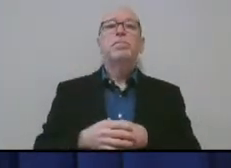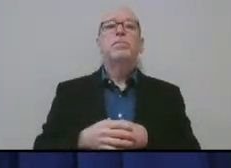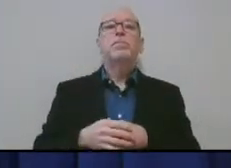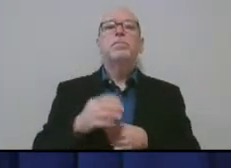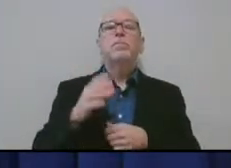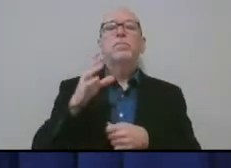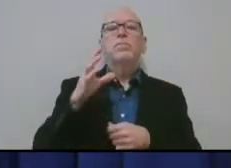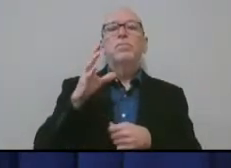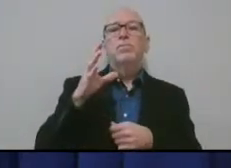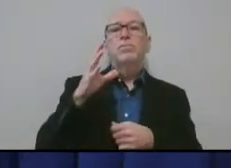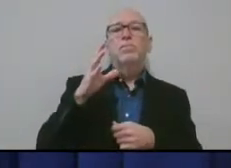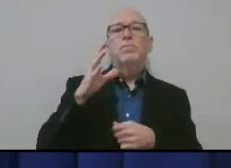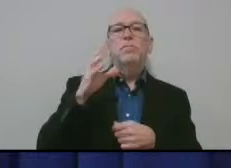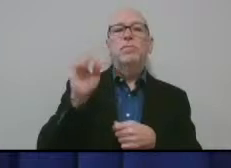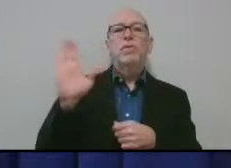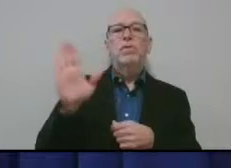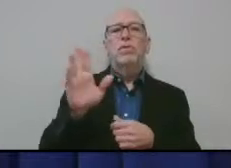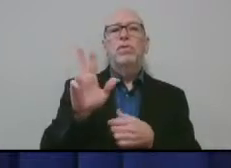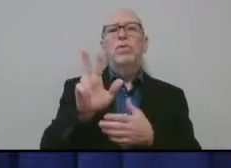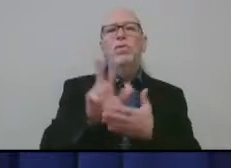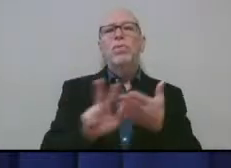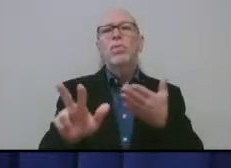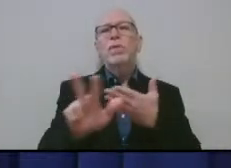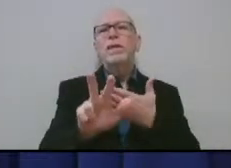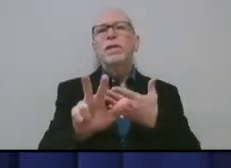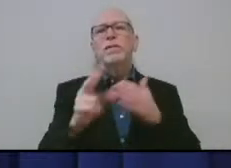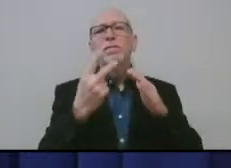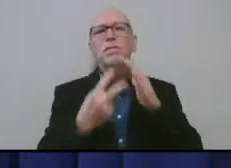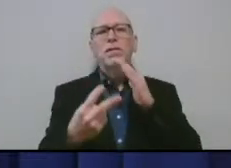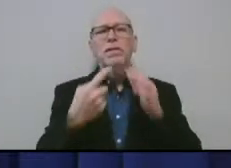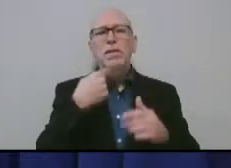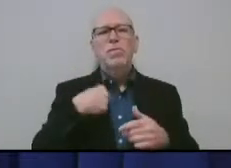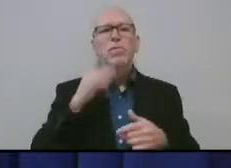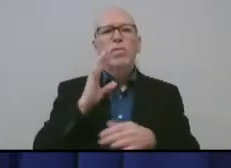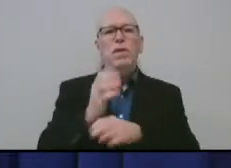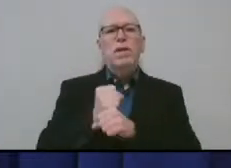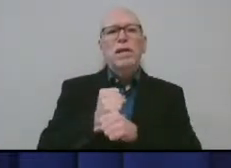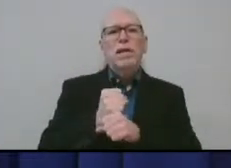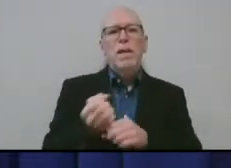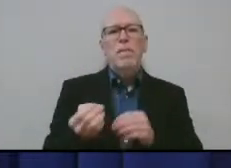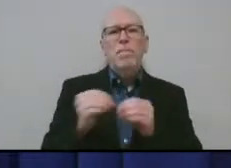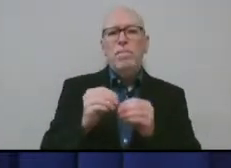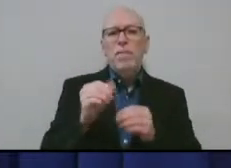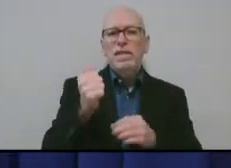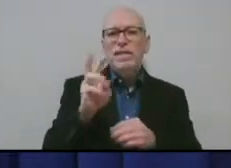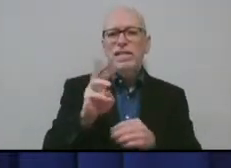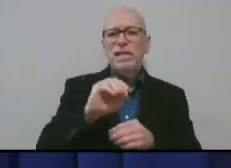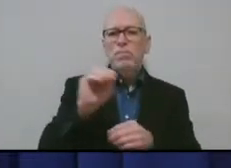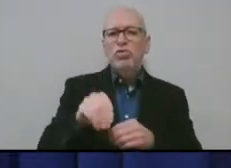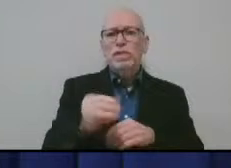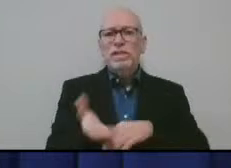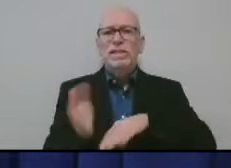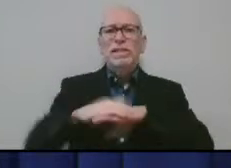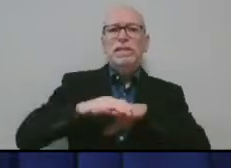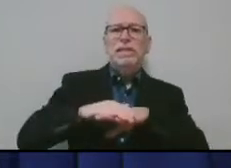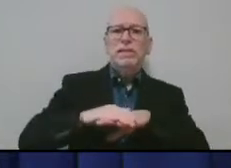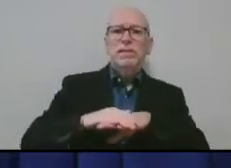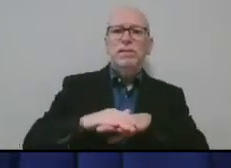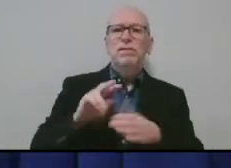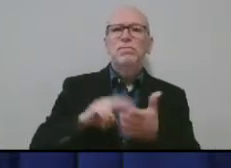their kind of 3-week forecast, said that we'll be receiving an additional 16%, I think you mentioned, which equates to